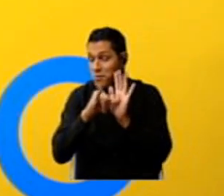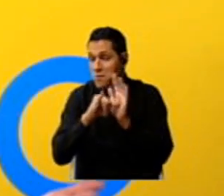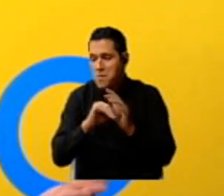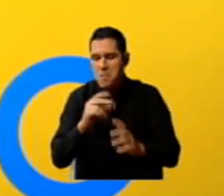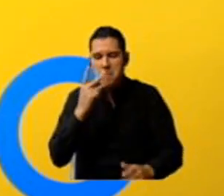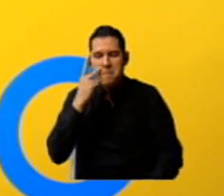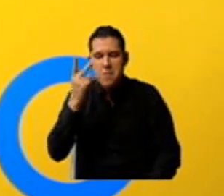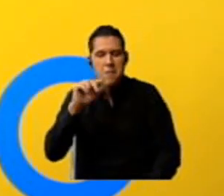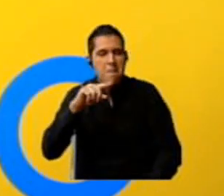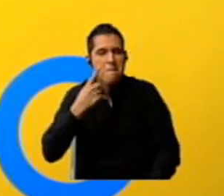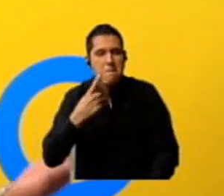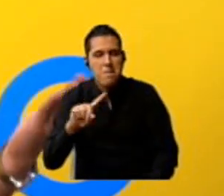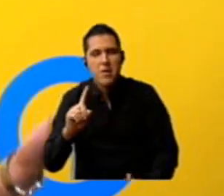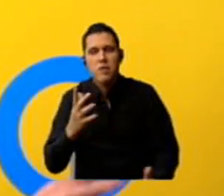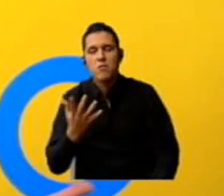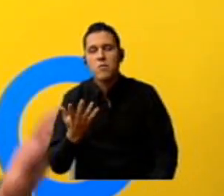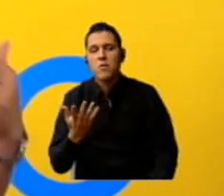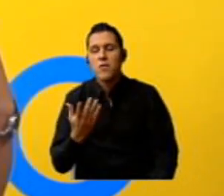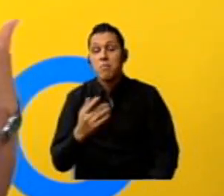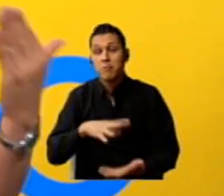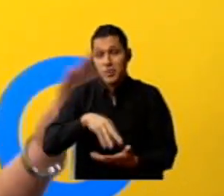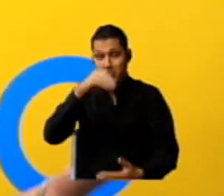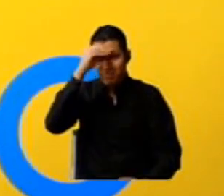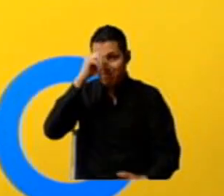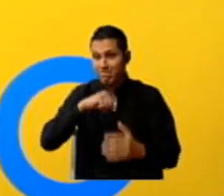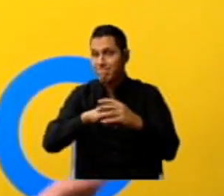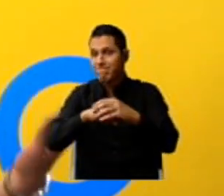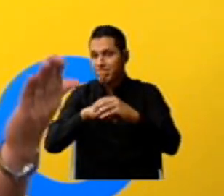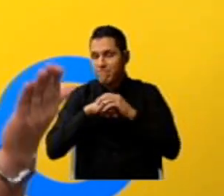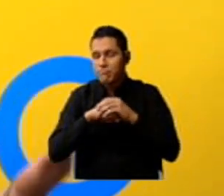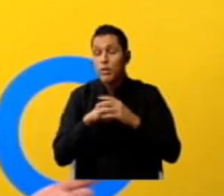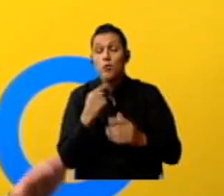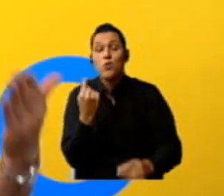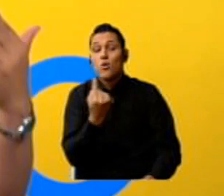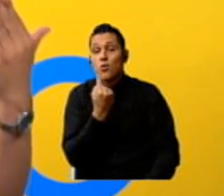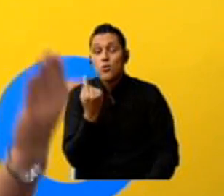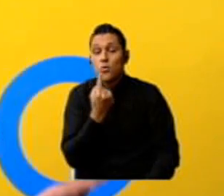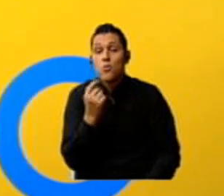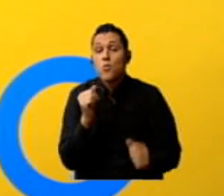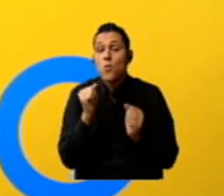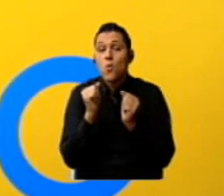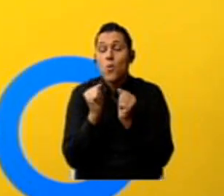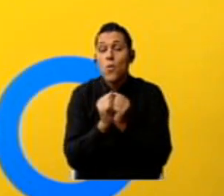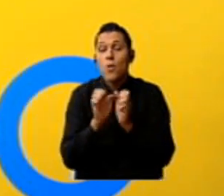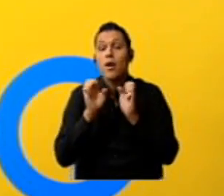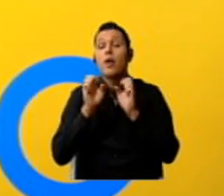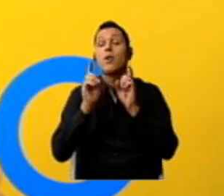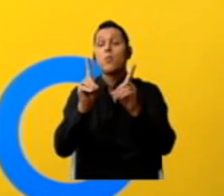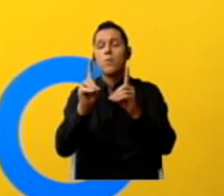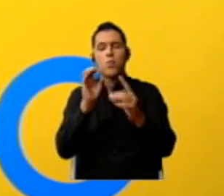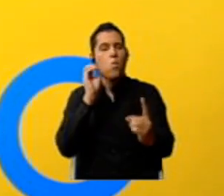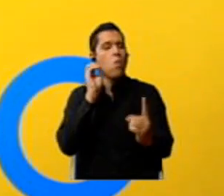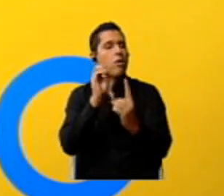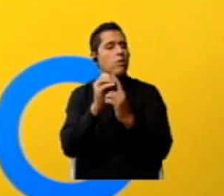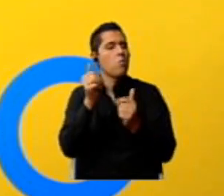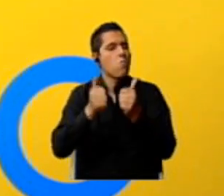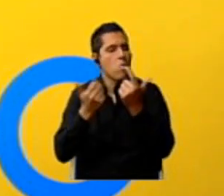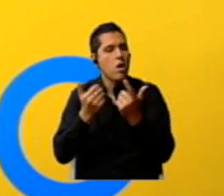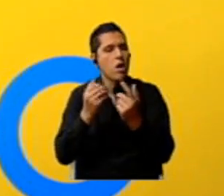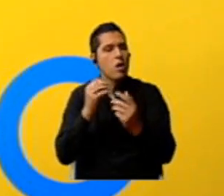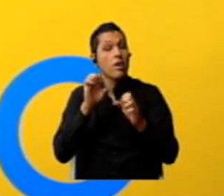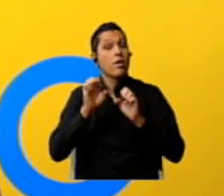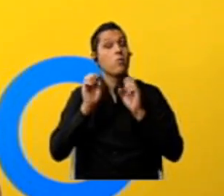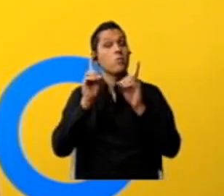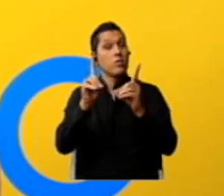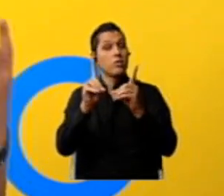use them to learn English and only with educational purposes.